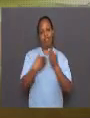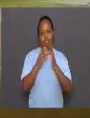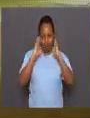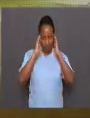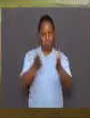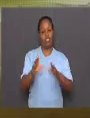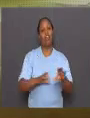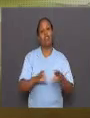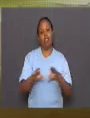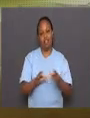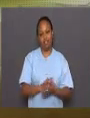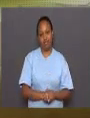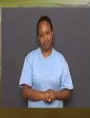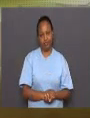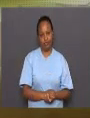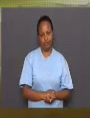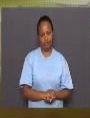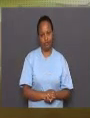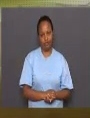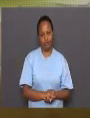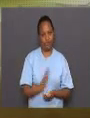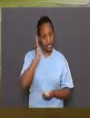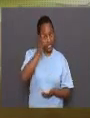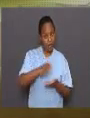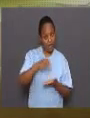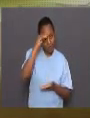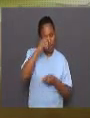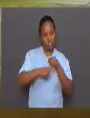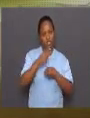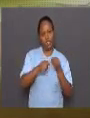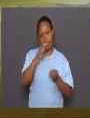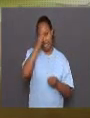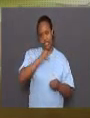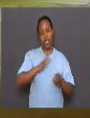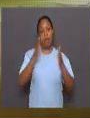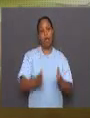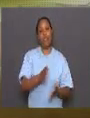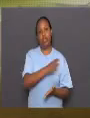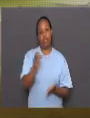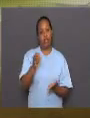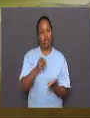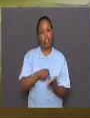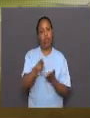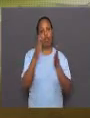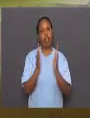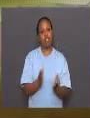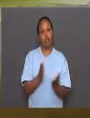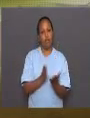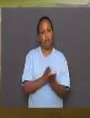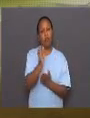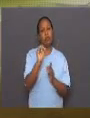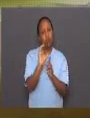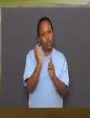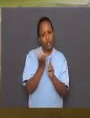way. We will learn about the human and democratic rights